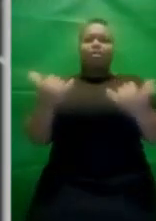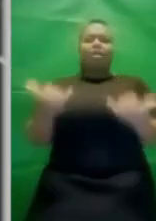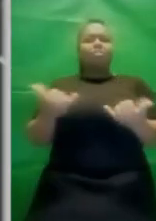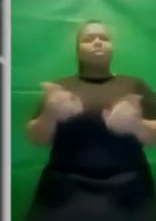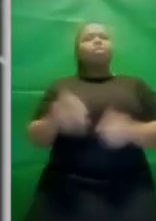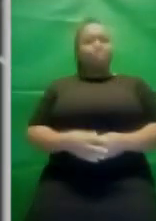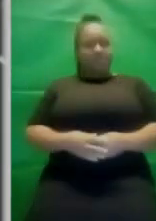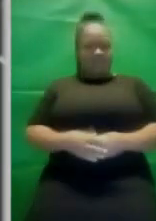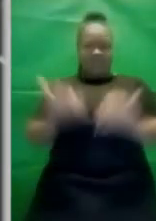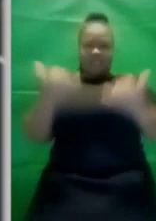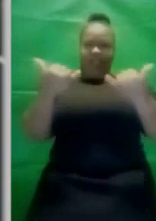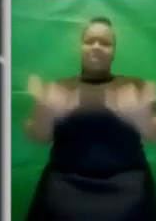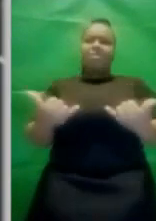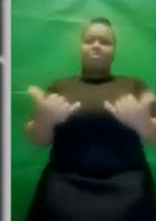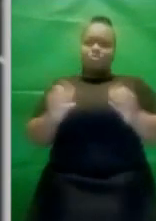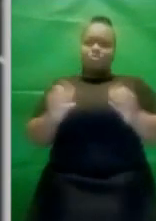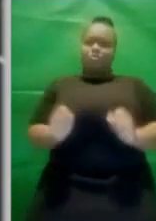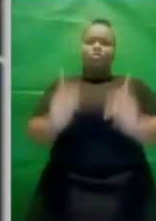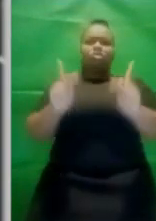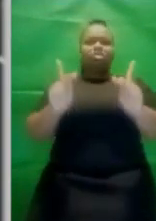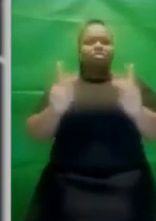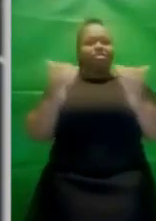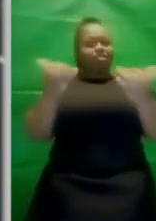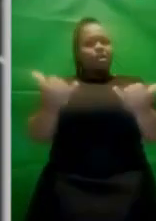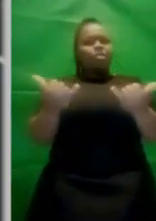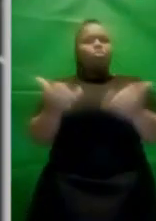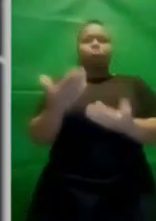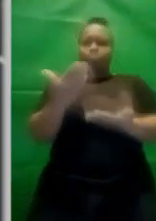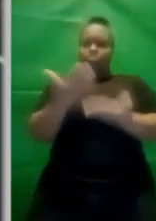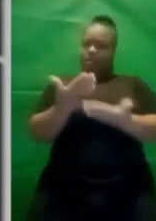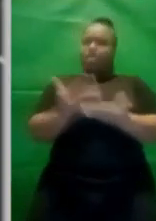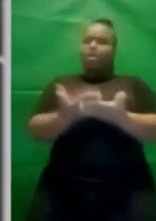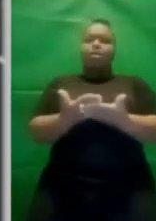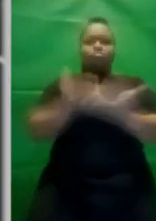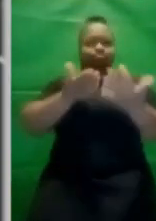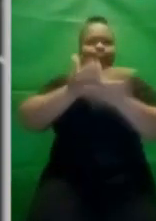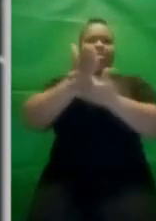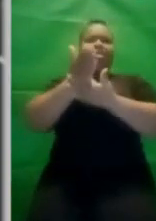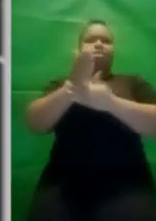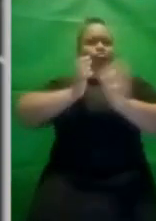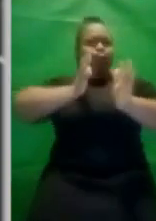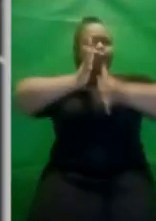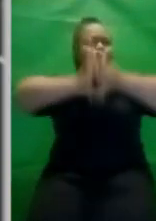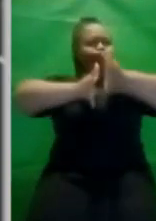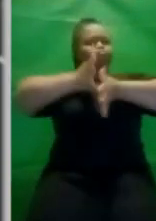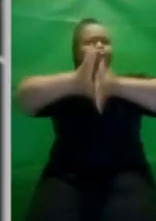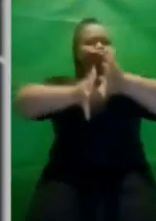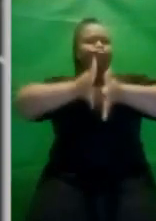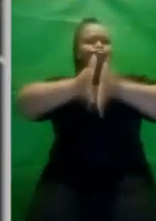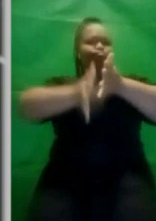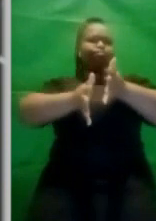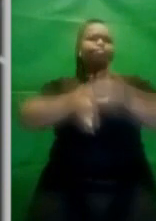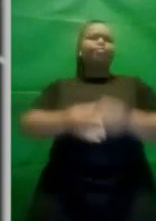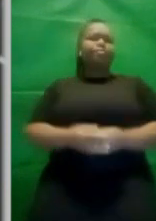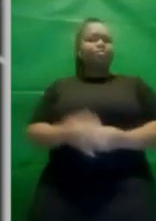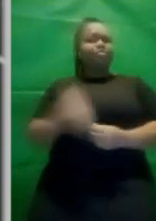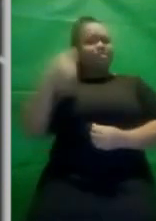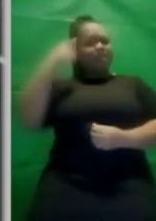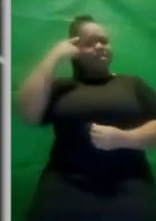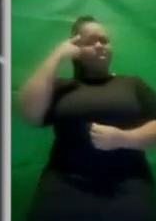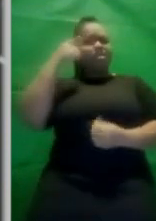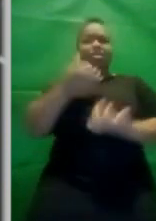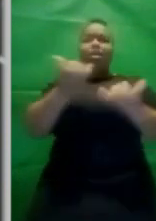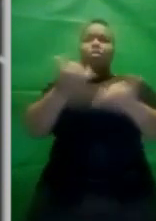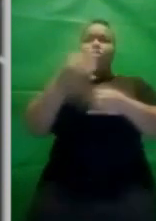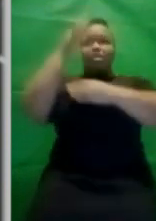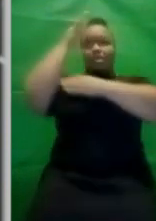be provided with those resources also. So I think the engagement across the public sector as well as the private